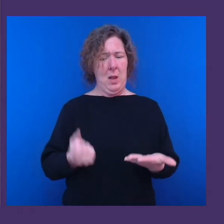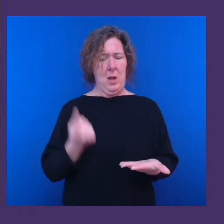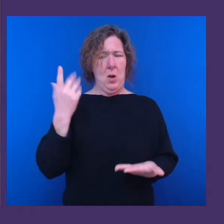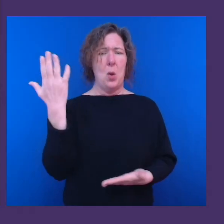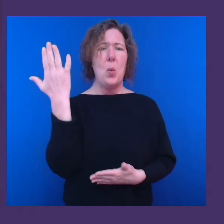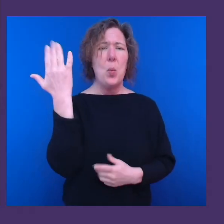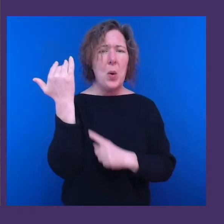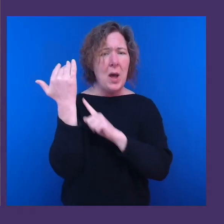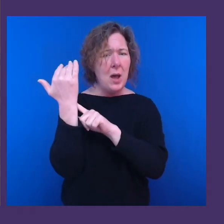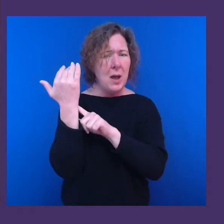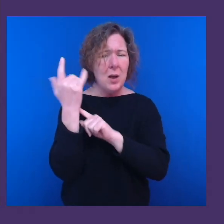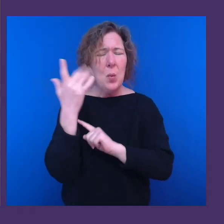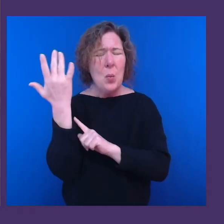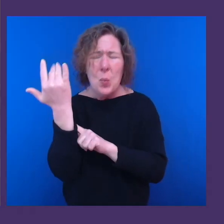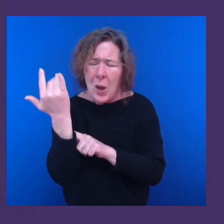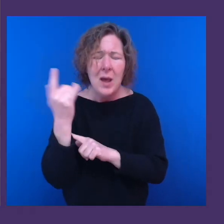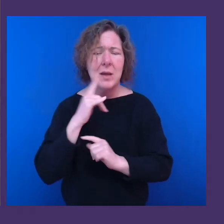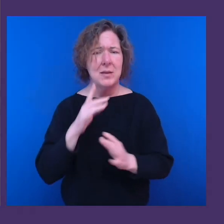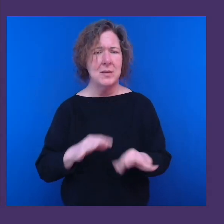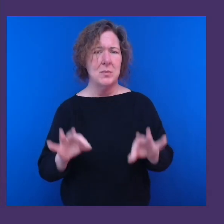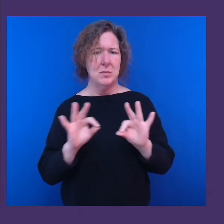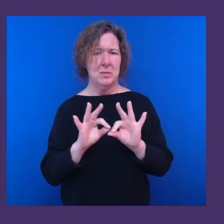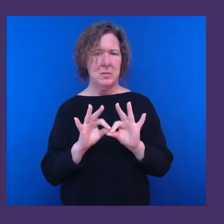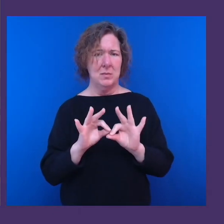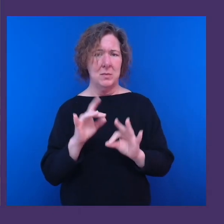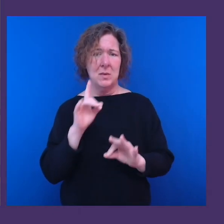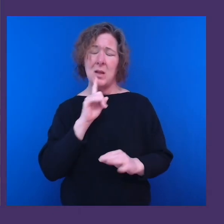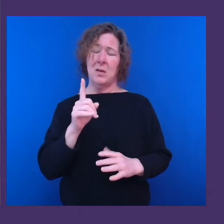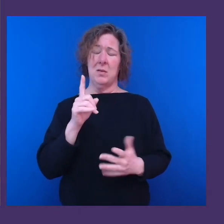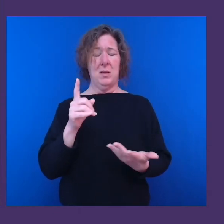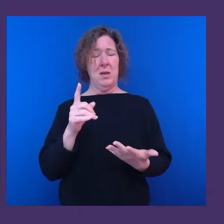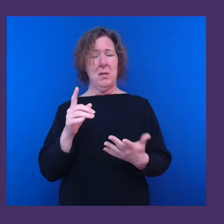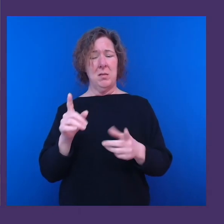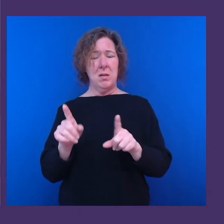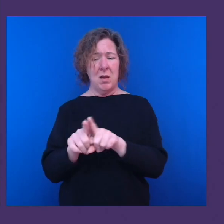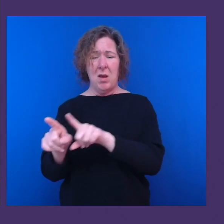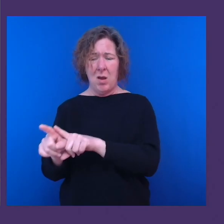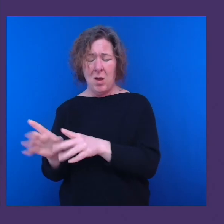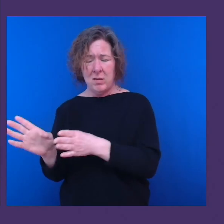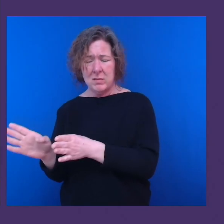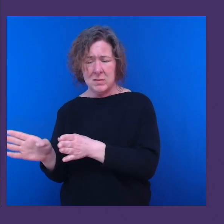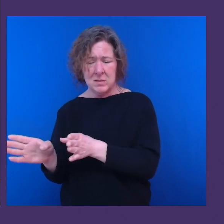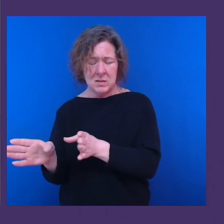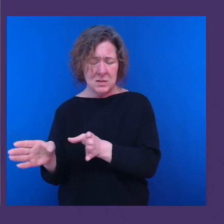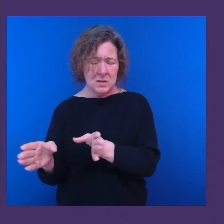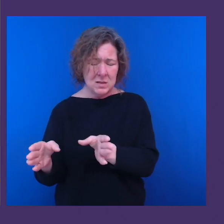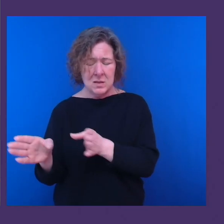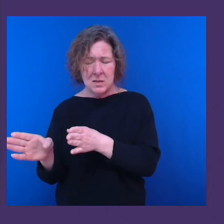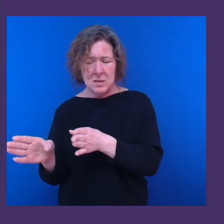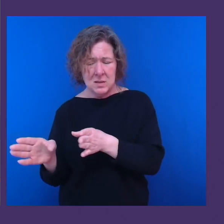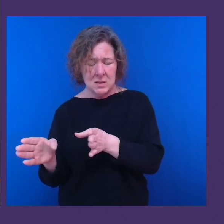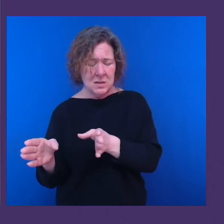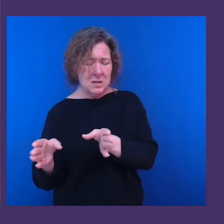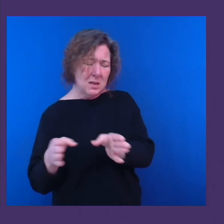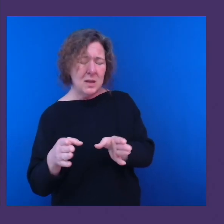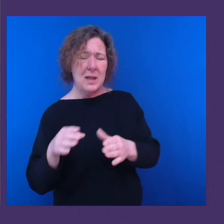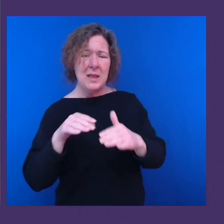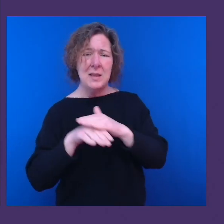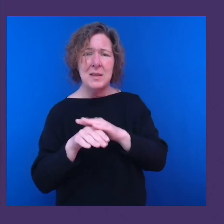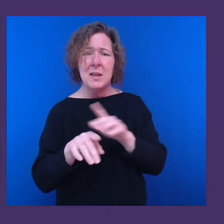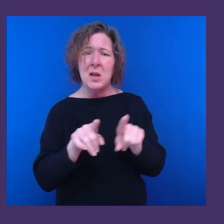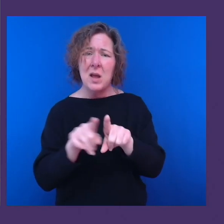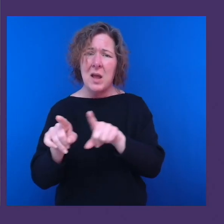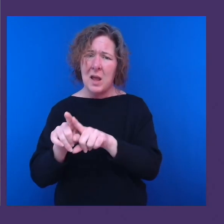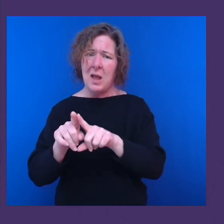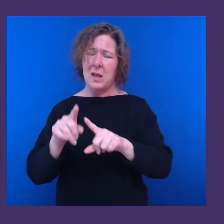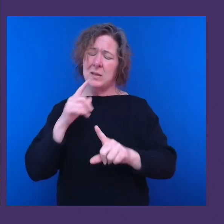important. And then tactically trying to shift left, move accessibility as a as a